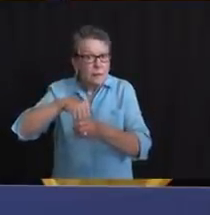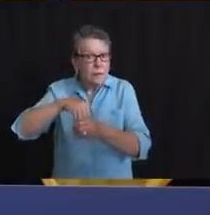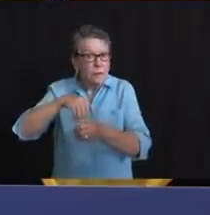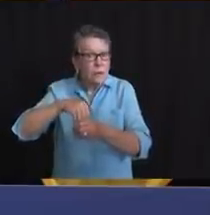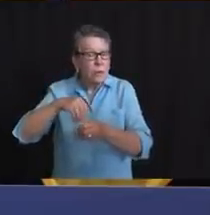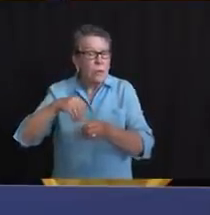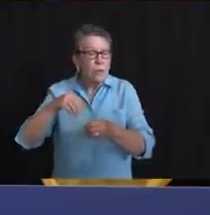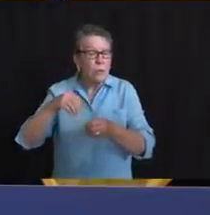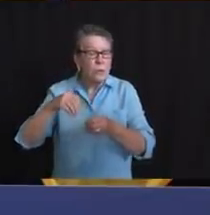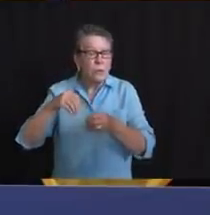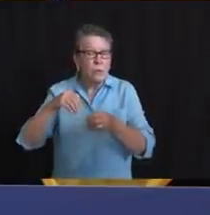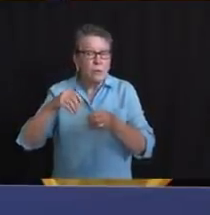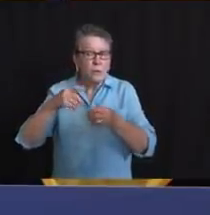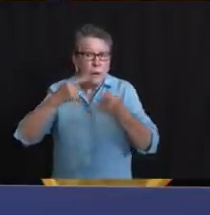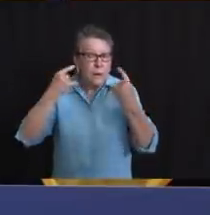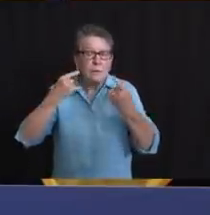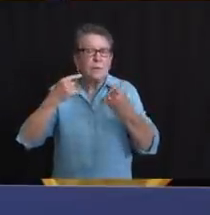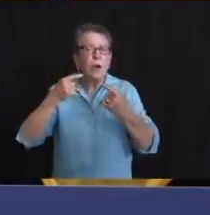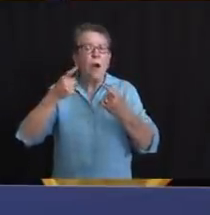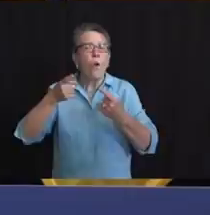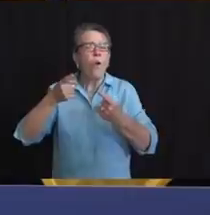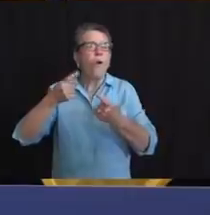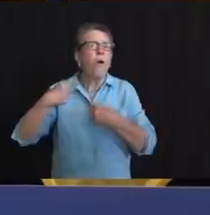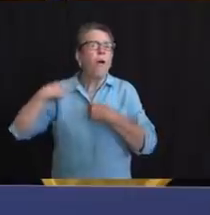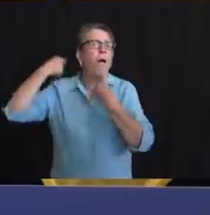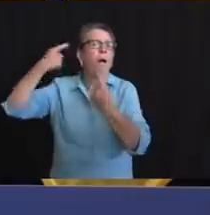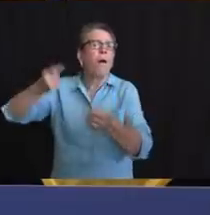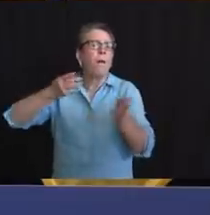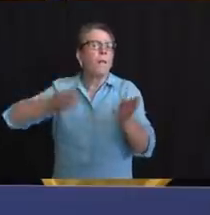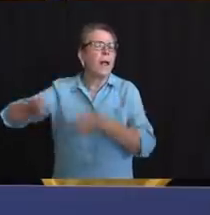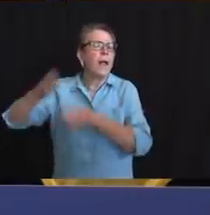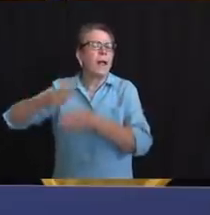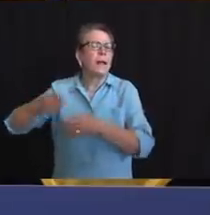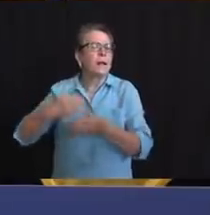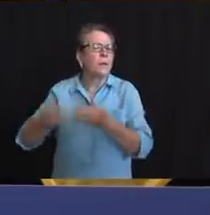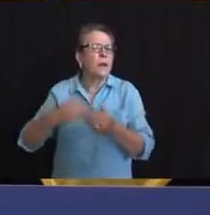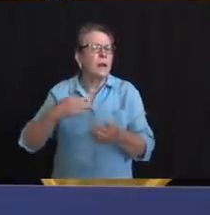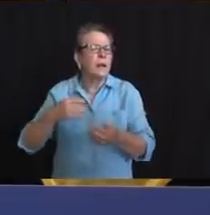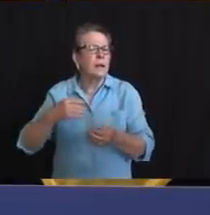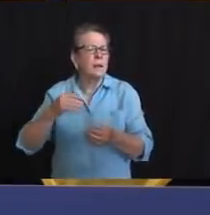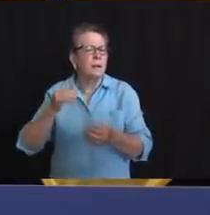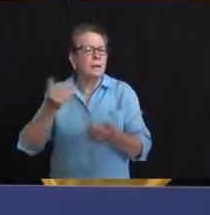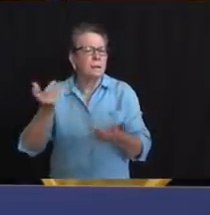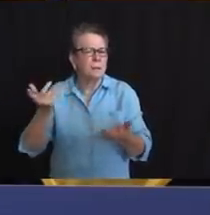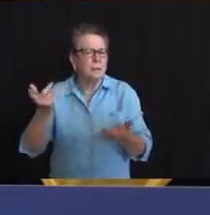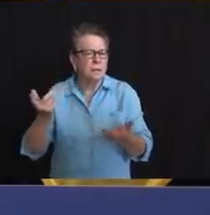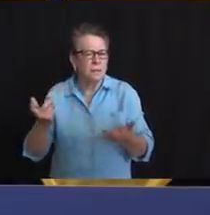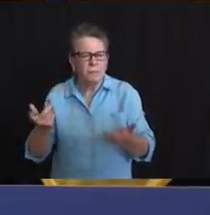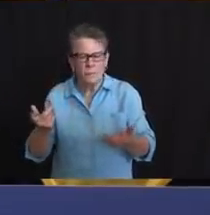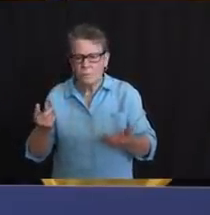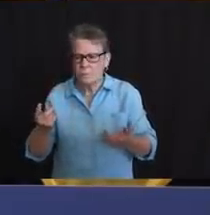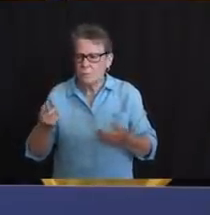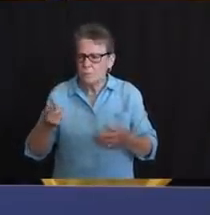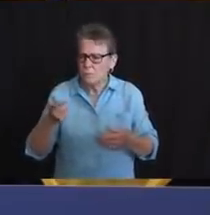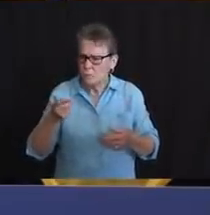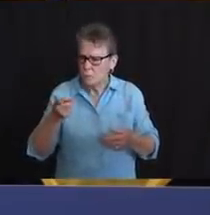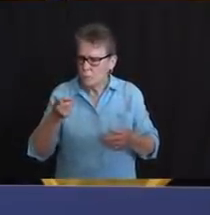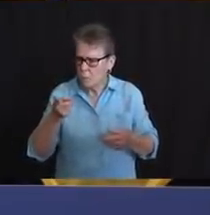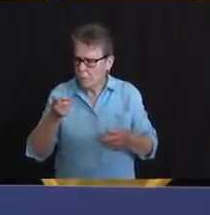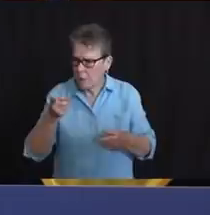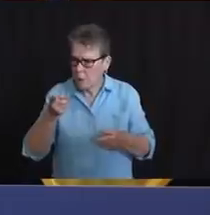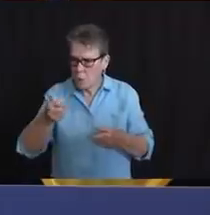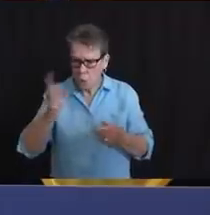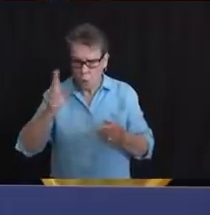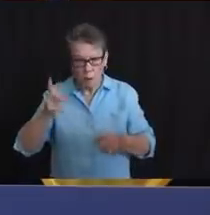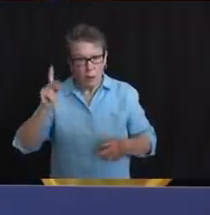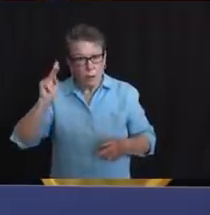you foresee circumstances where you'd reinstate masking? And if so, what might it take for you to start thinking about that? Can you